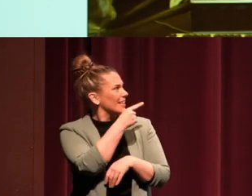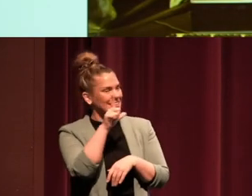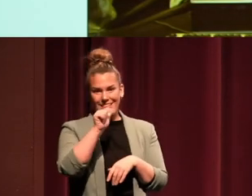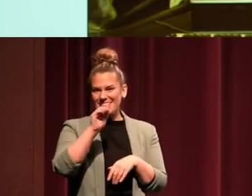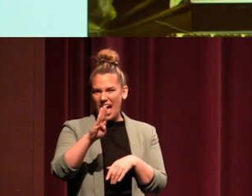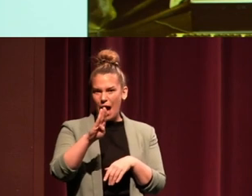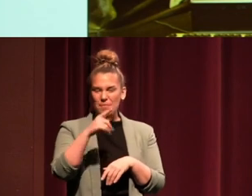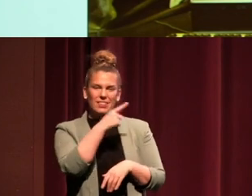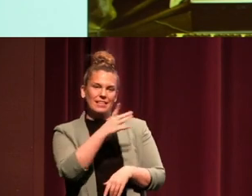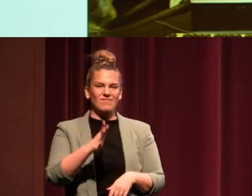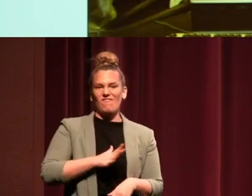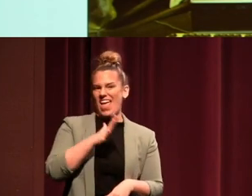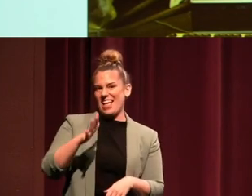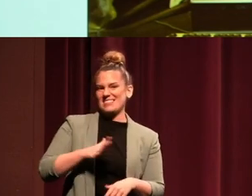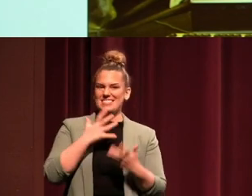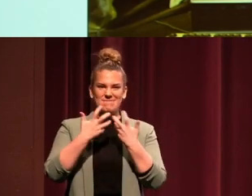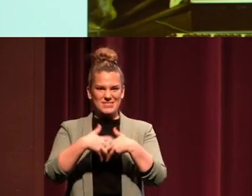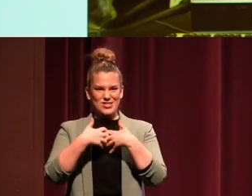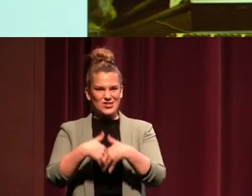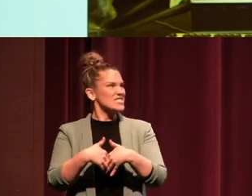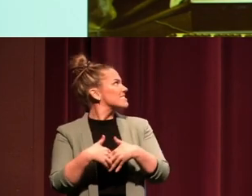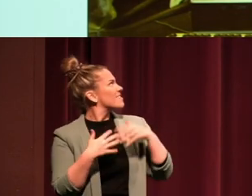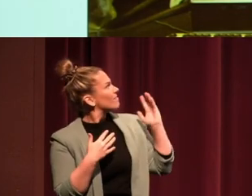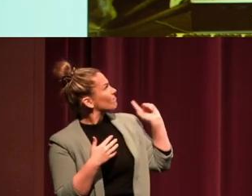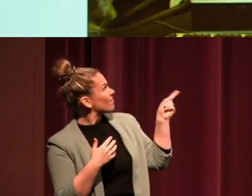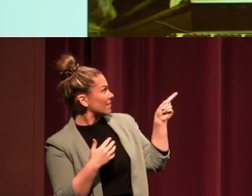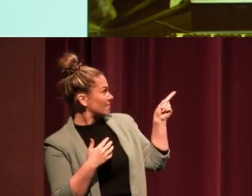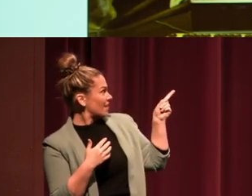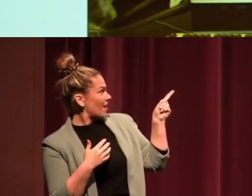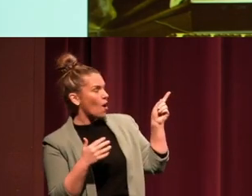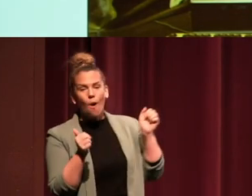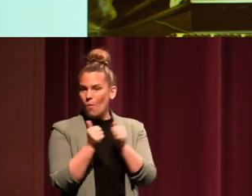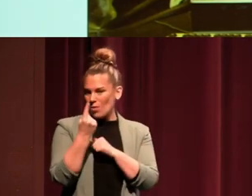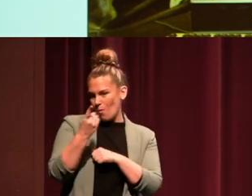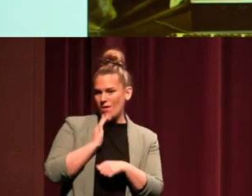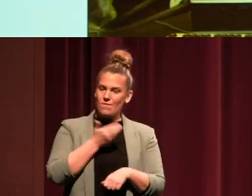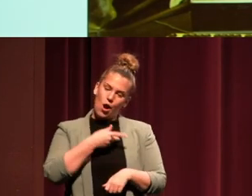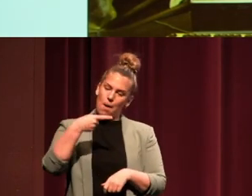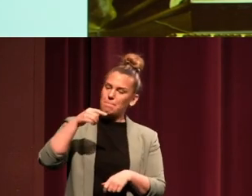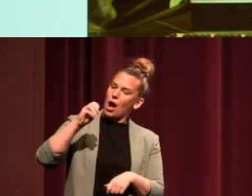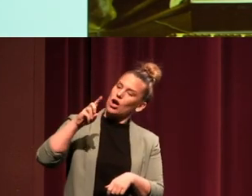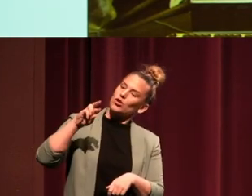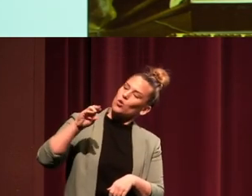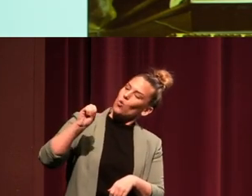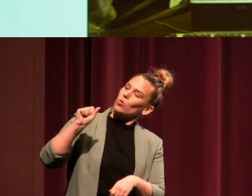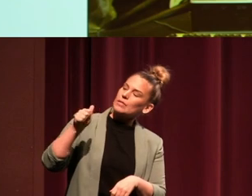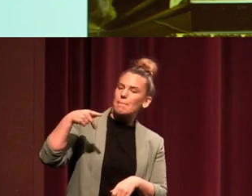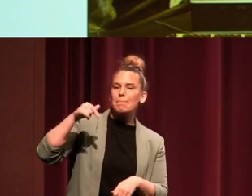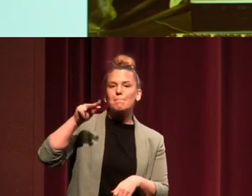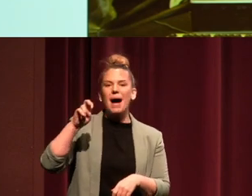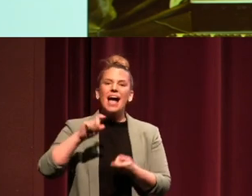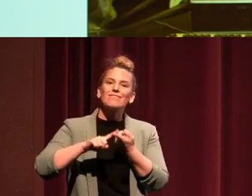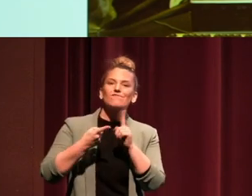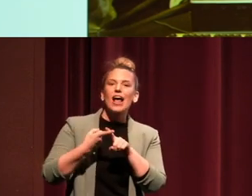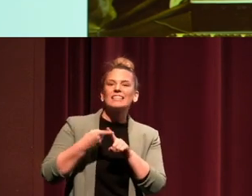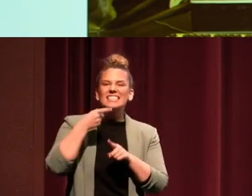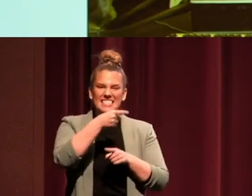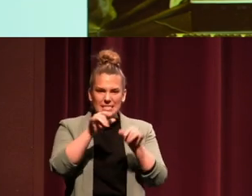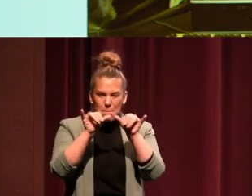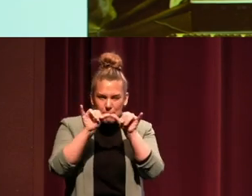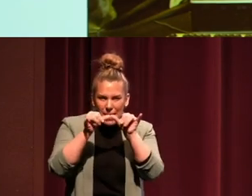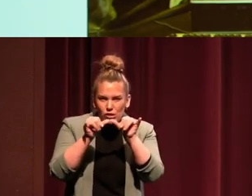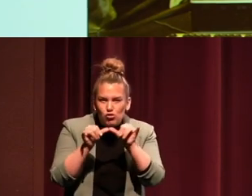fancy machine, and there it is with one of our ponderosa pine friends, and it's measuring each and every single one of those rings